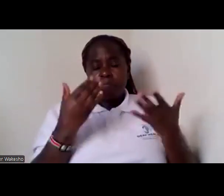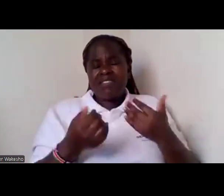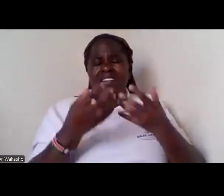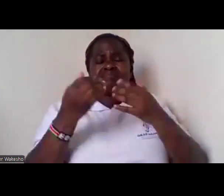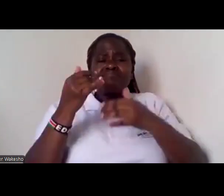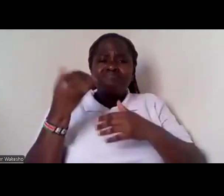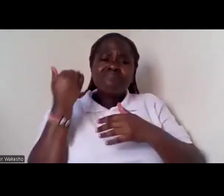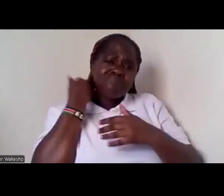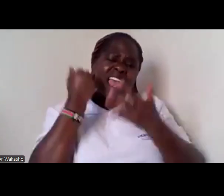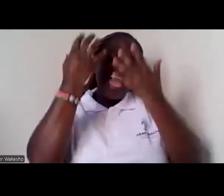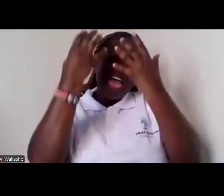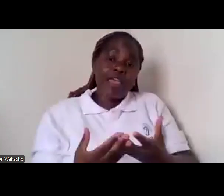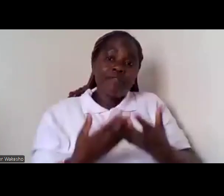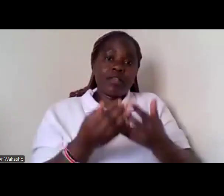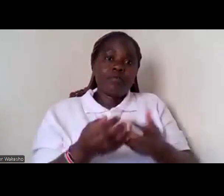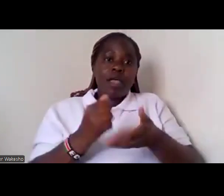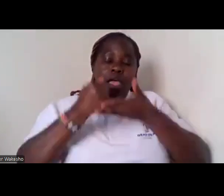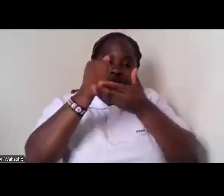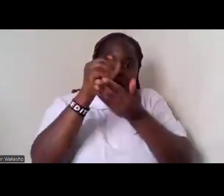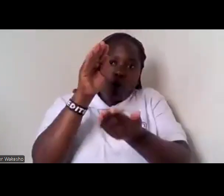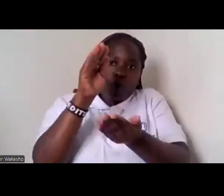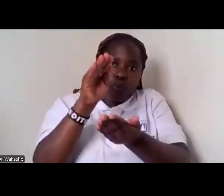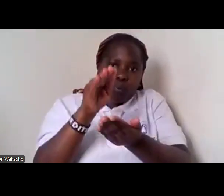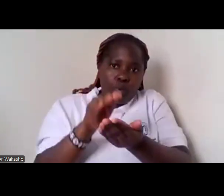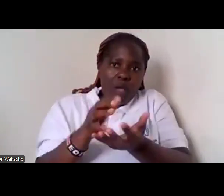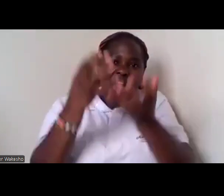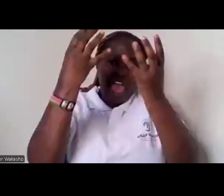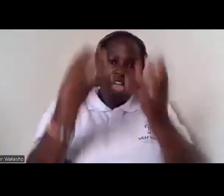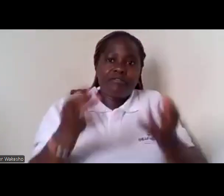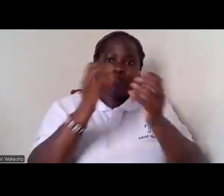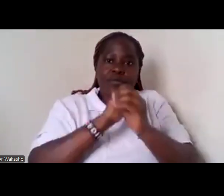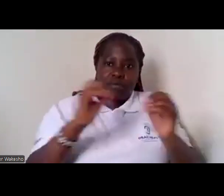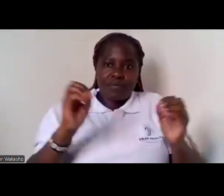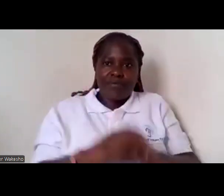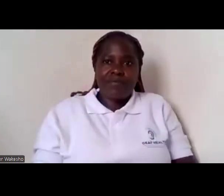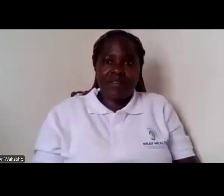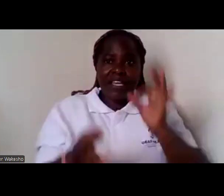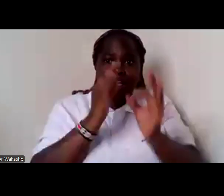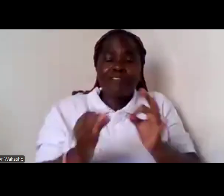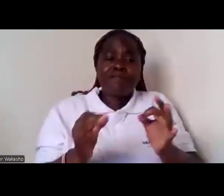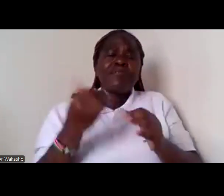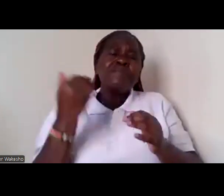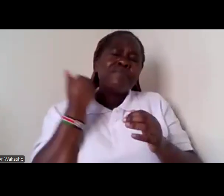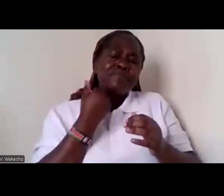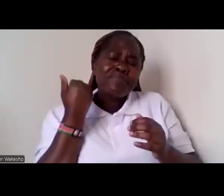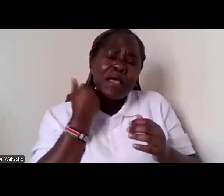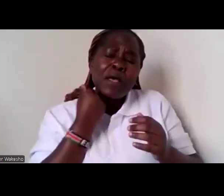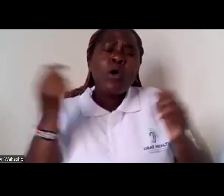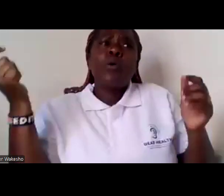helps reduce the menstrual flow. And it's good for reducing painful cramps.